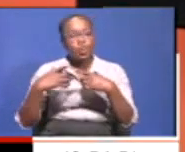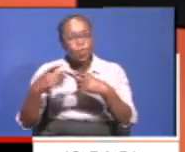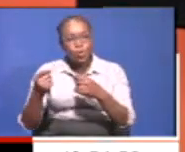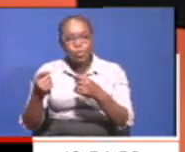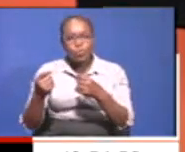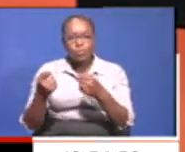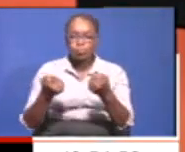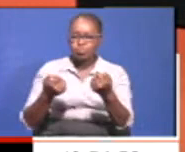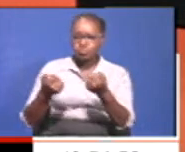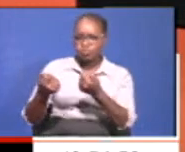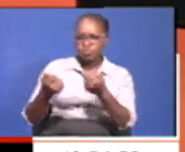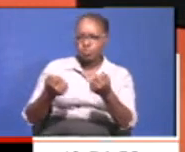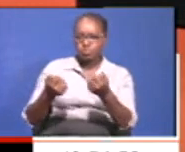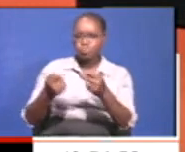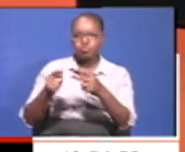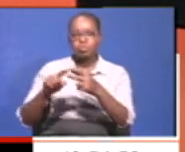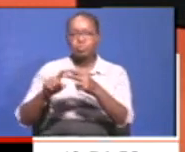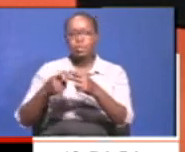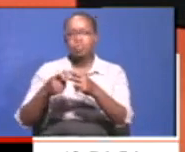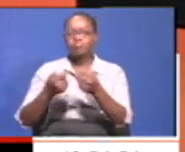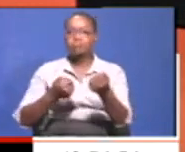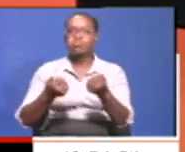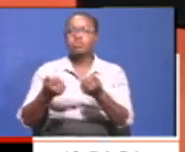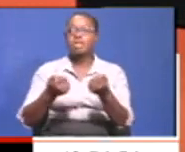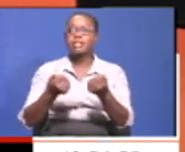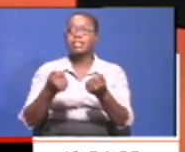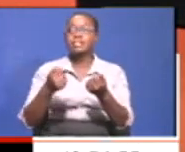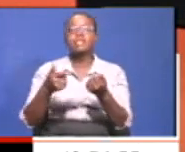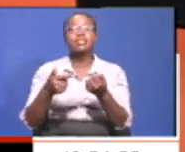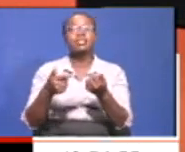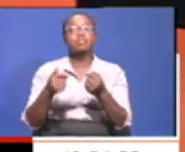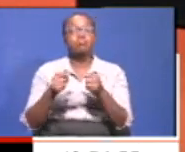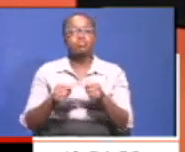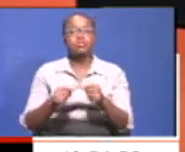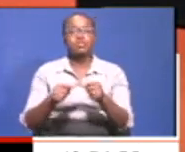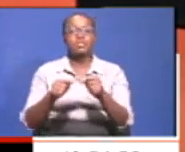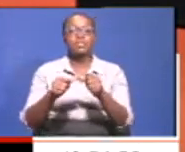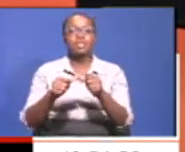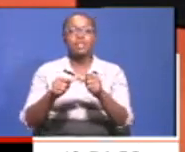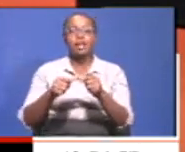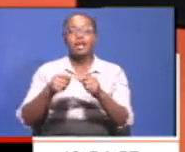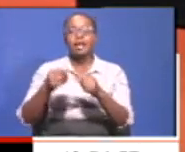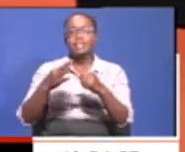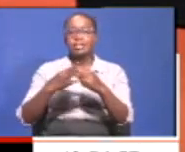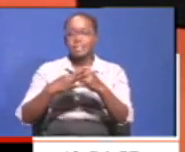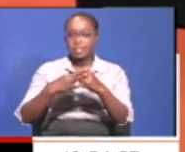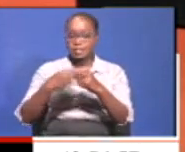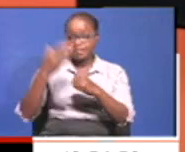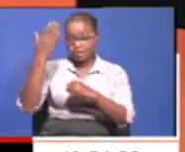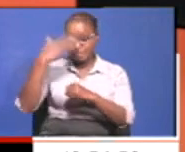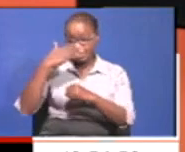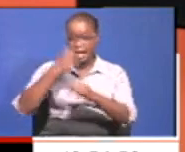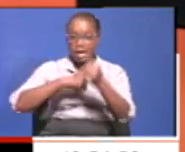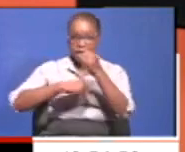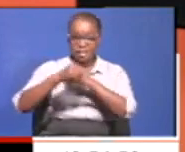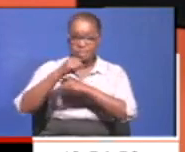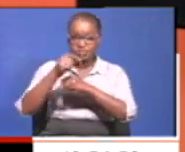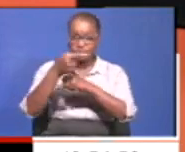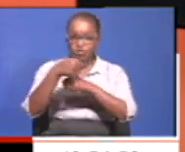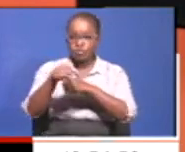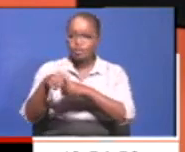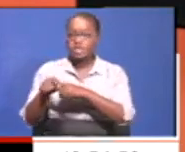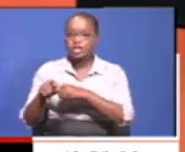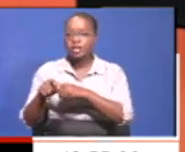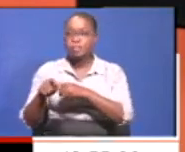scrutinized, they start recce. Basically, Rally Week is on. 8 days of activity for them. And we've got from the Lioness